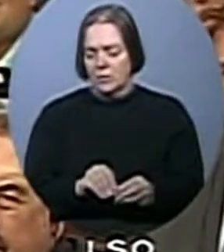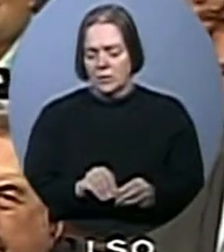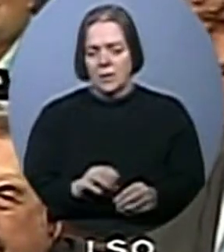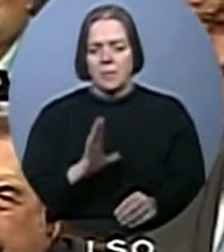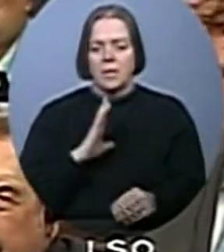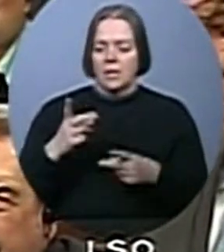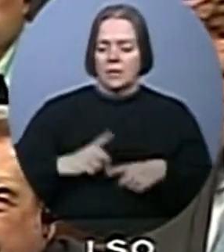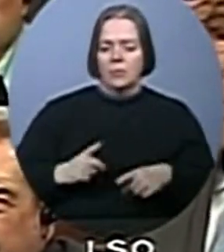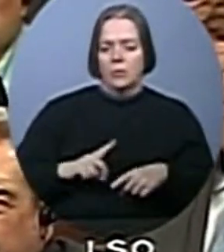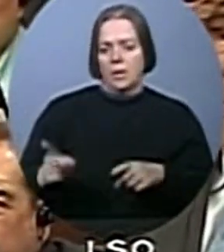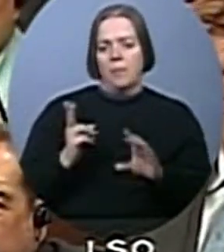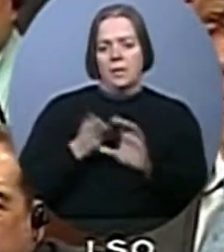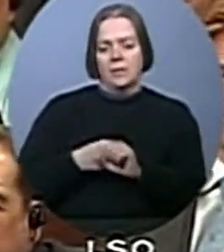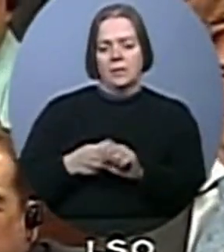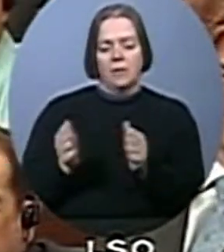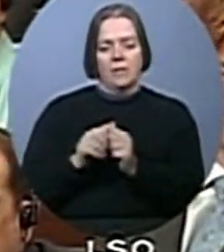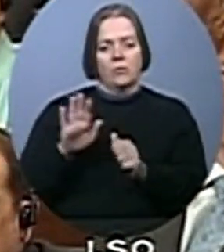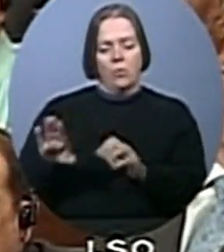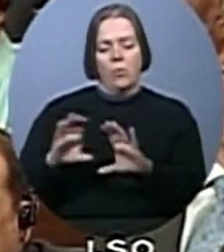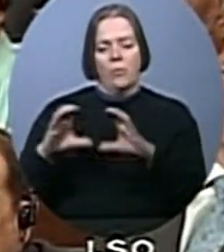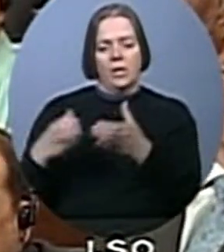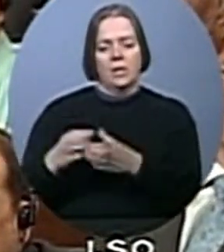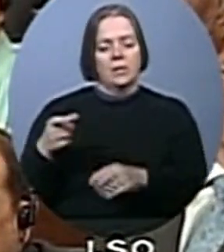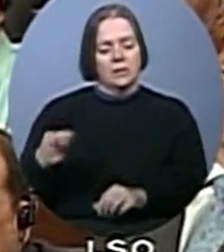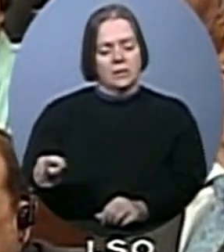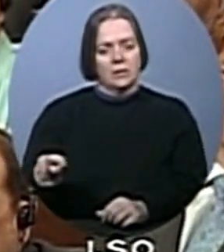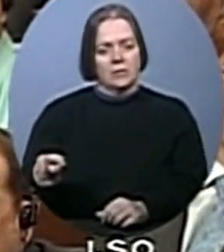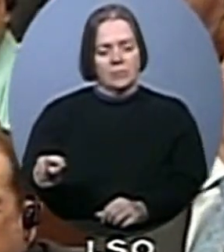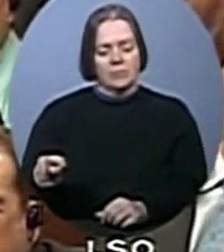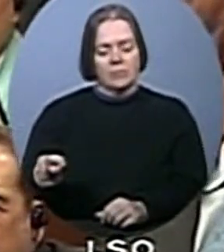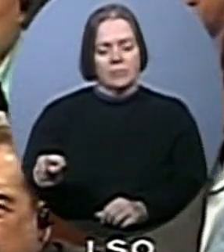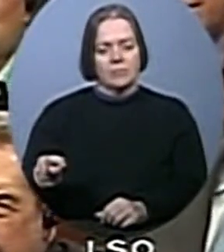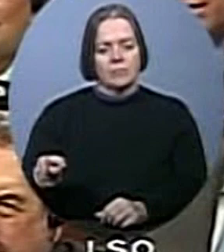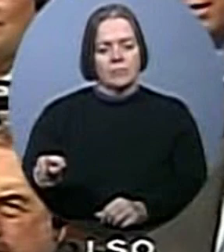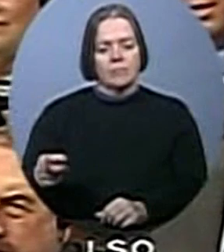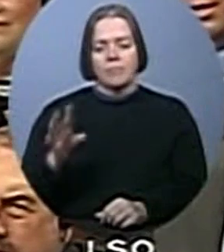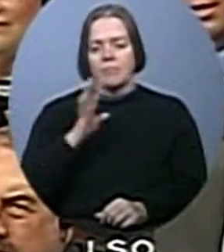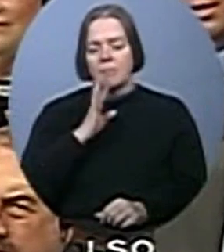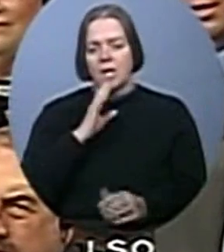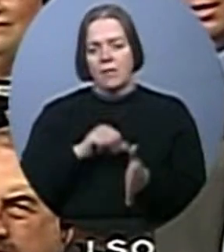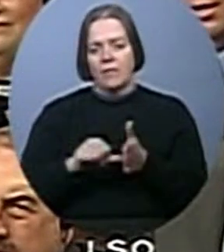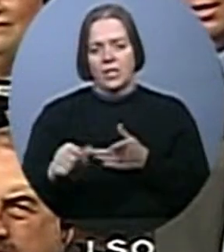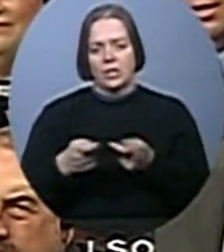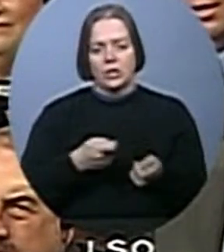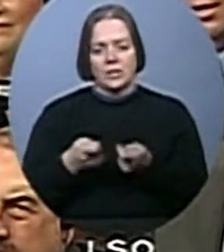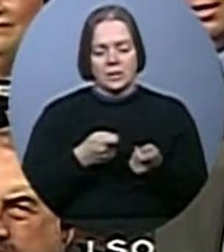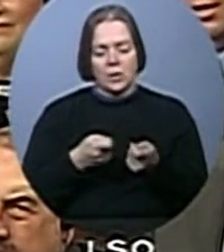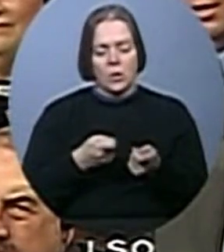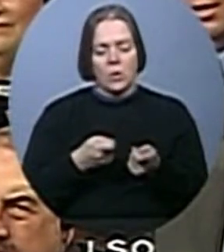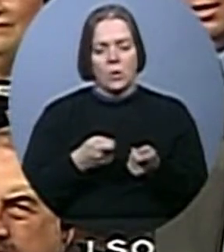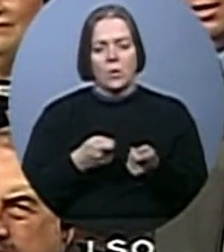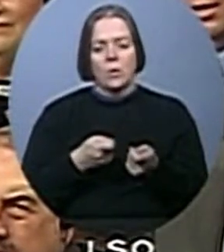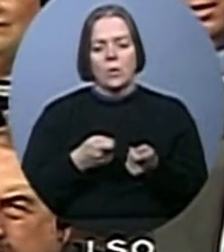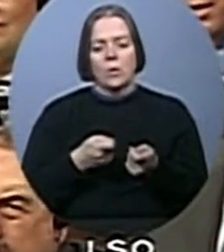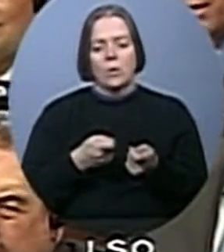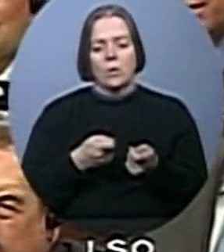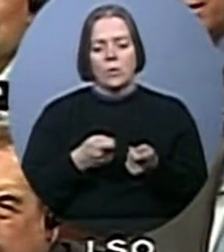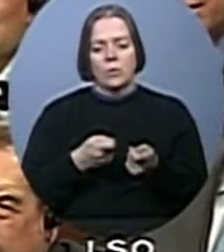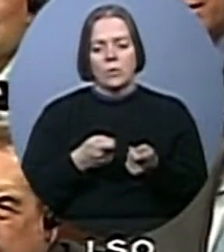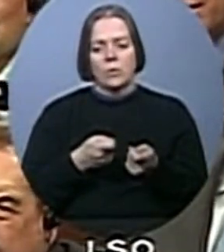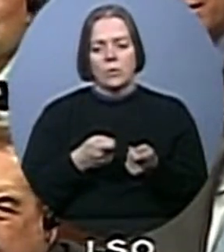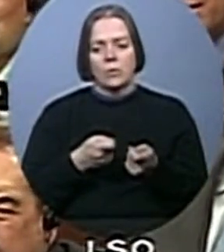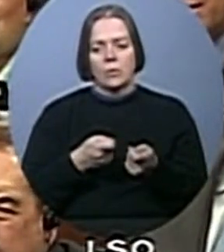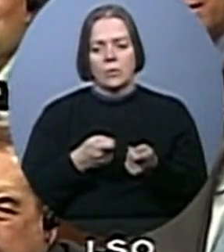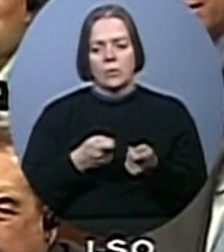fee in this chamber earlier. Well, Mr. Speaker, all I can say is when the NDP are in charge of the eggs, they nationalize the eggs, they throttle